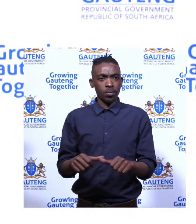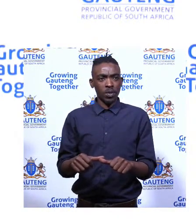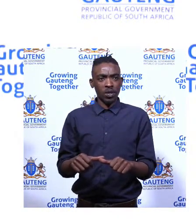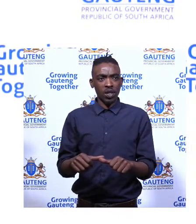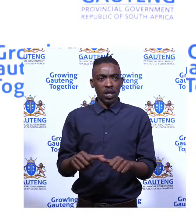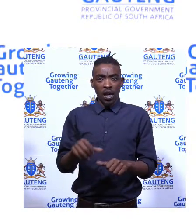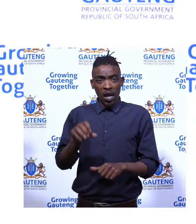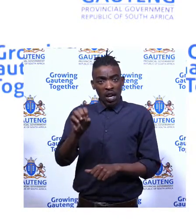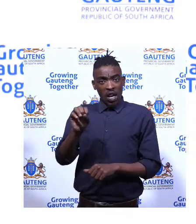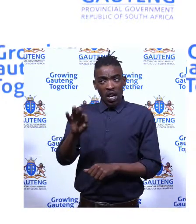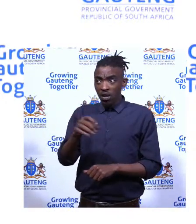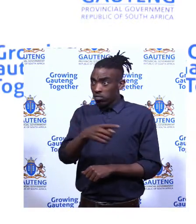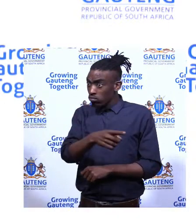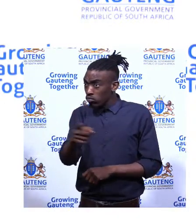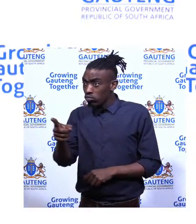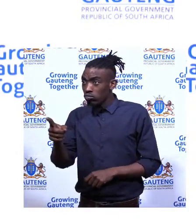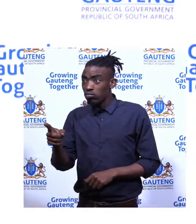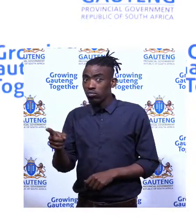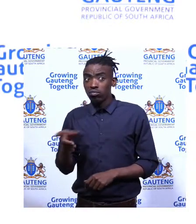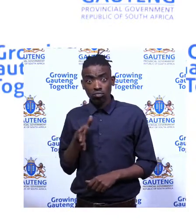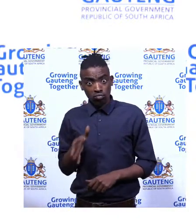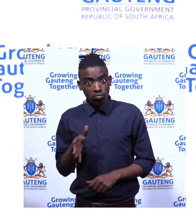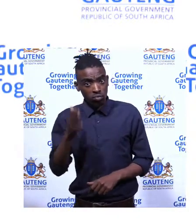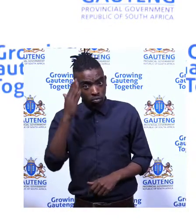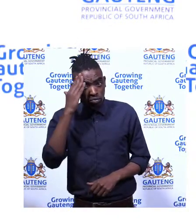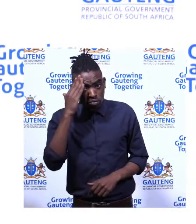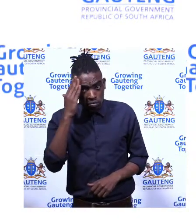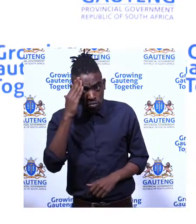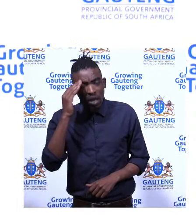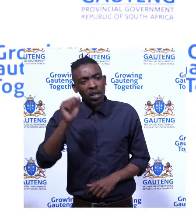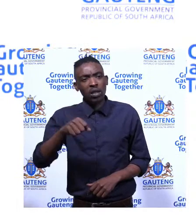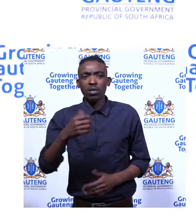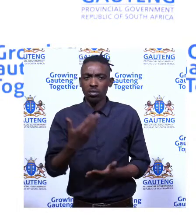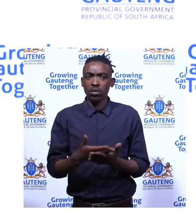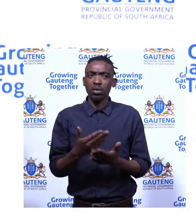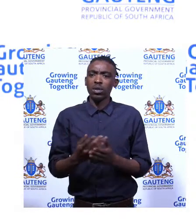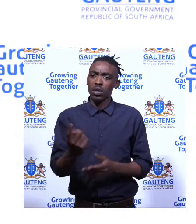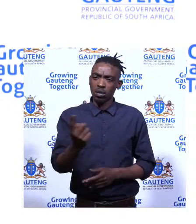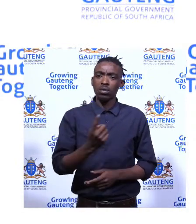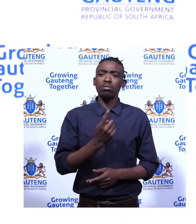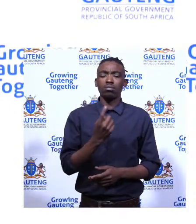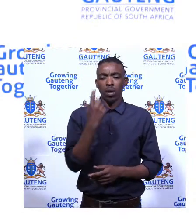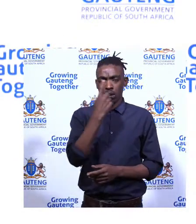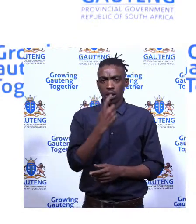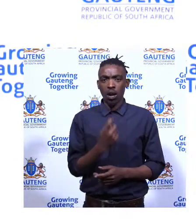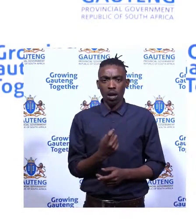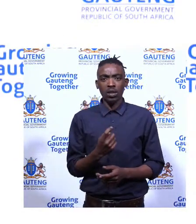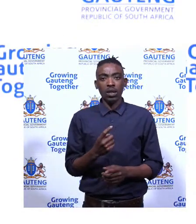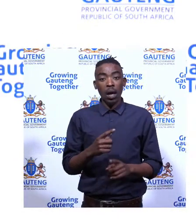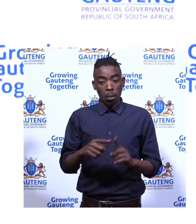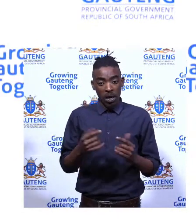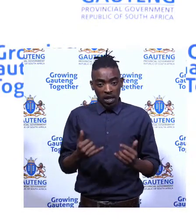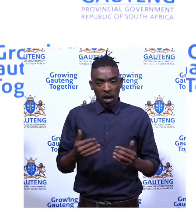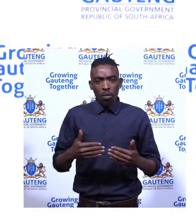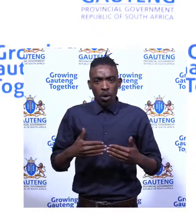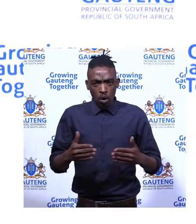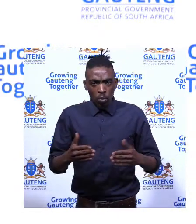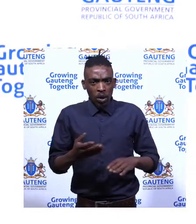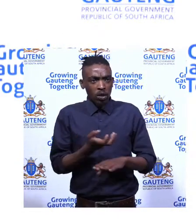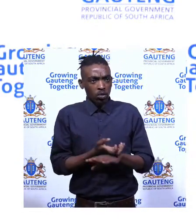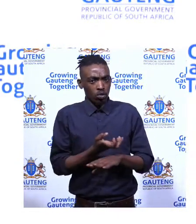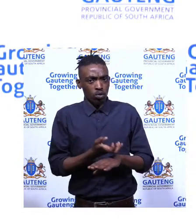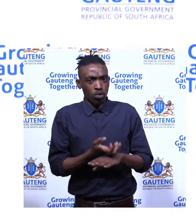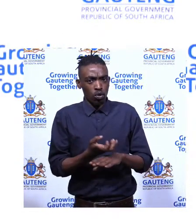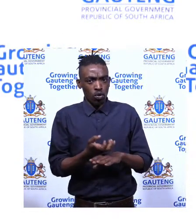want to know, I will recommend that we must, yes, continue to open the economy further, but this must